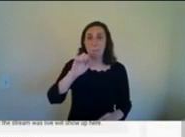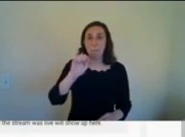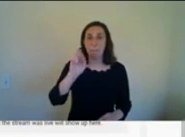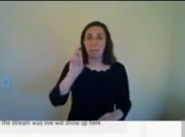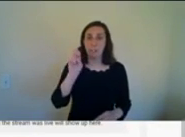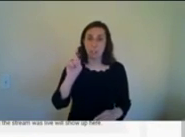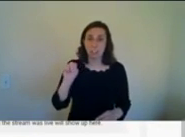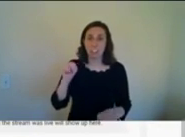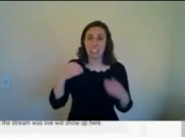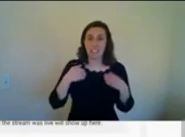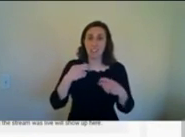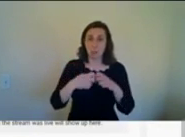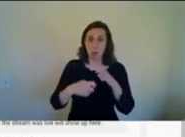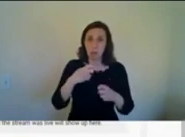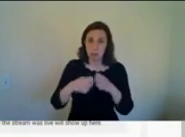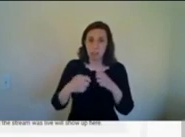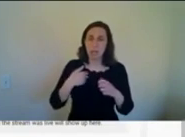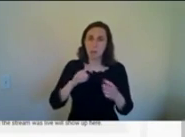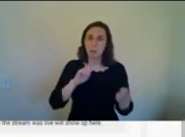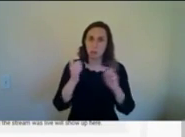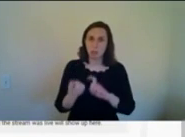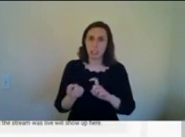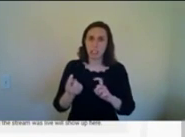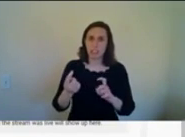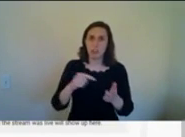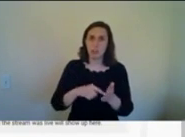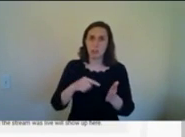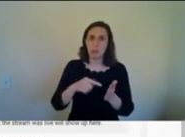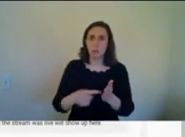I am going to push this out